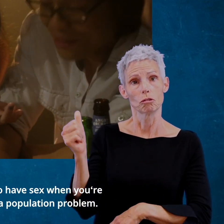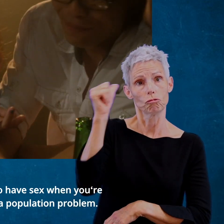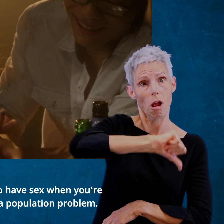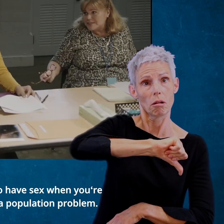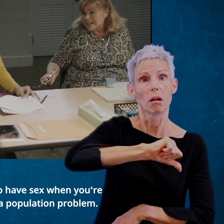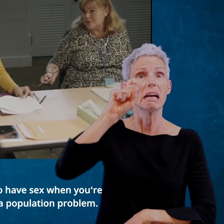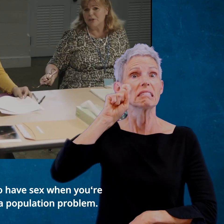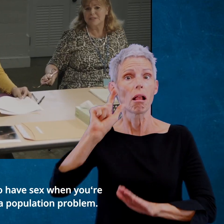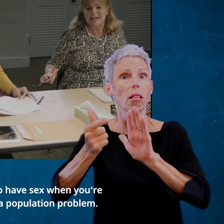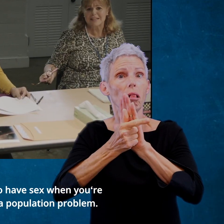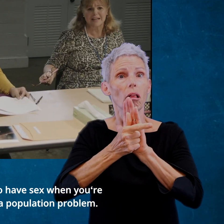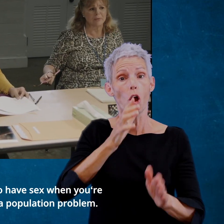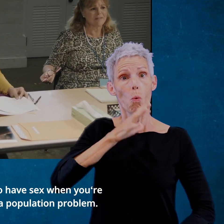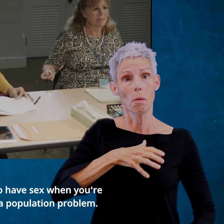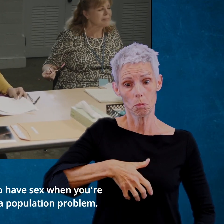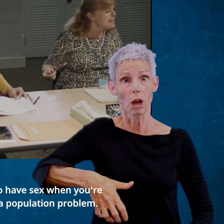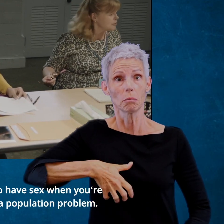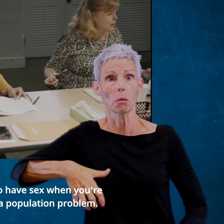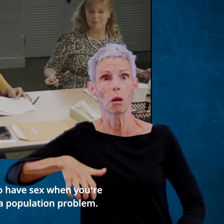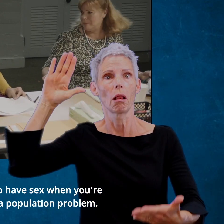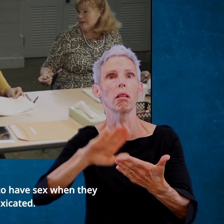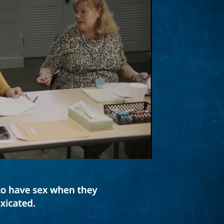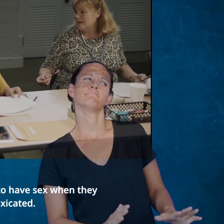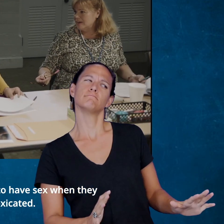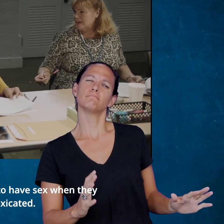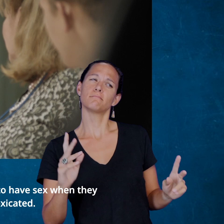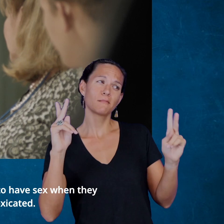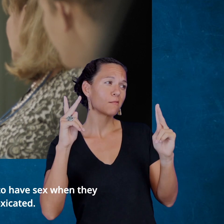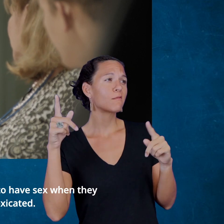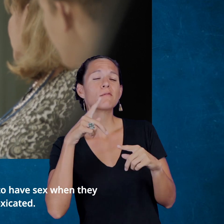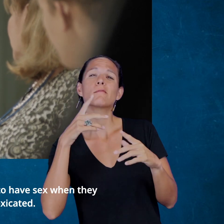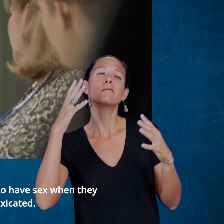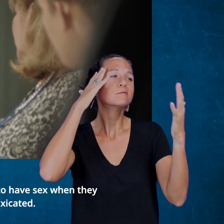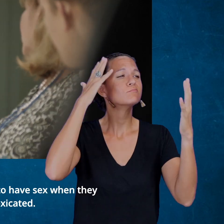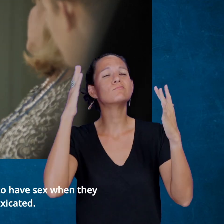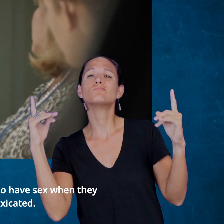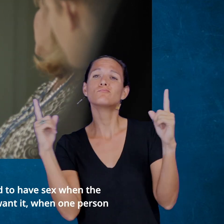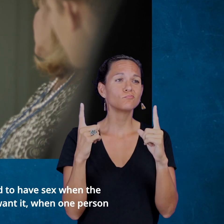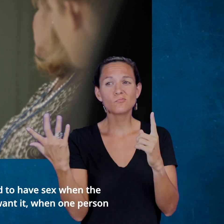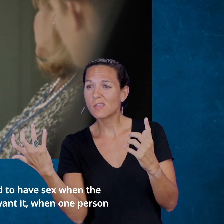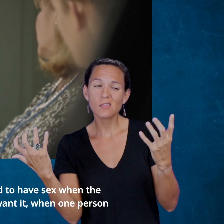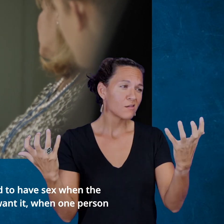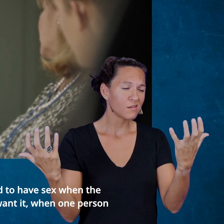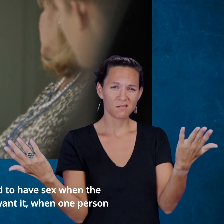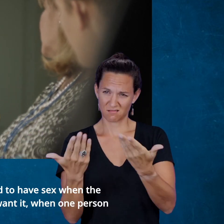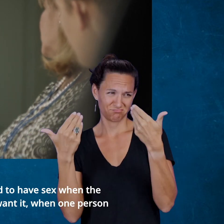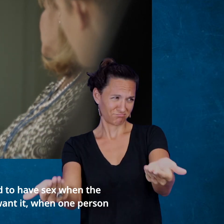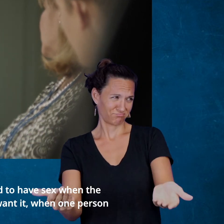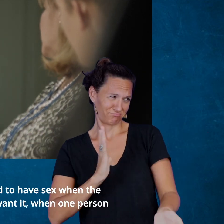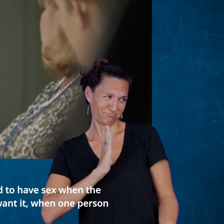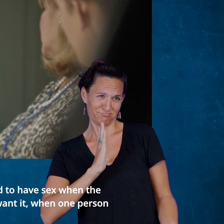If no one's allowed to have sex when you're intoxicated, we have a population problem. People are allowed to have sex when they're intoxicated. People are not